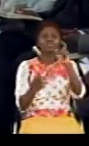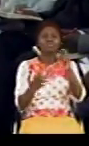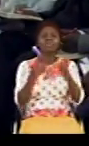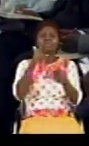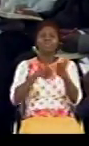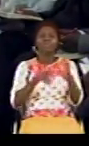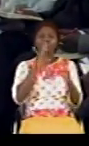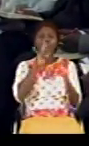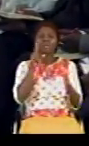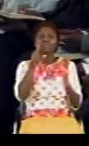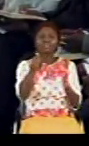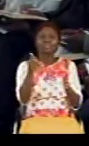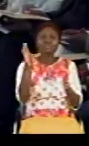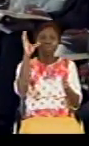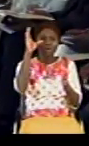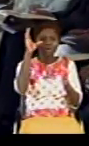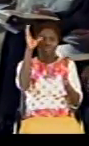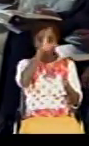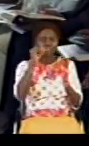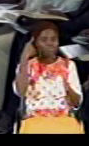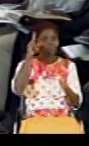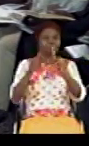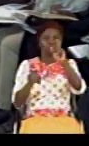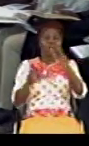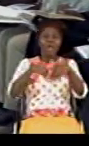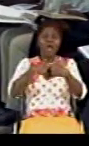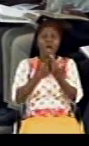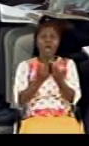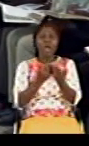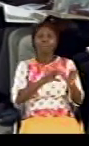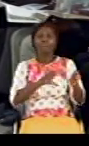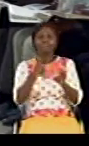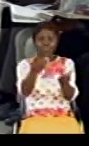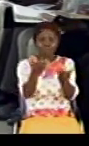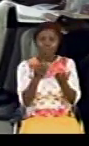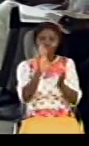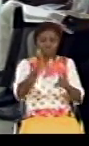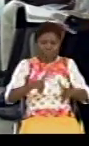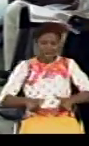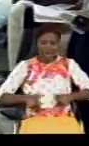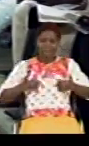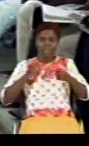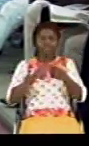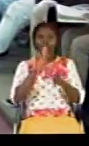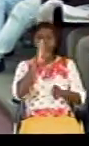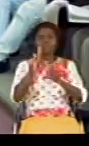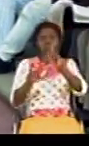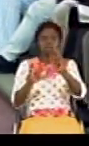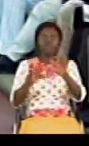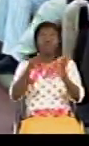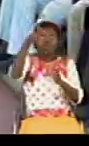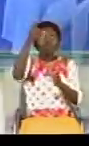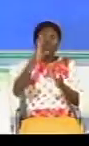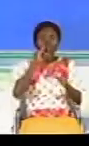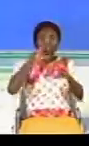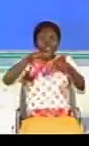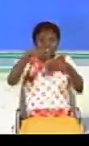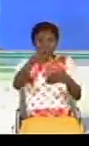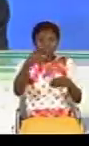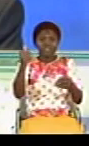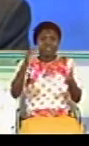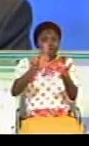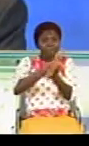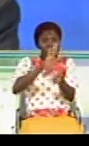do you want your life to be? God is giving you a fresh sheet of paper. And he's